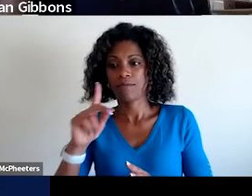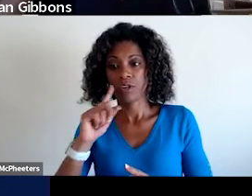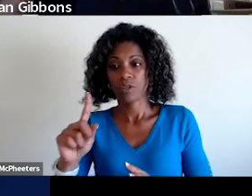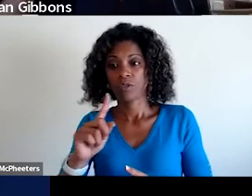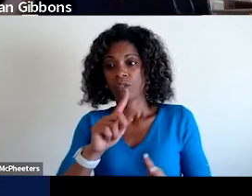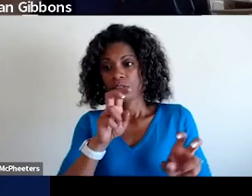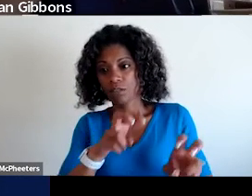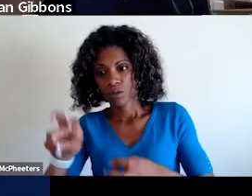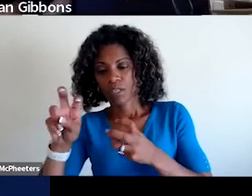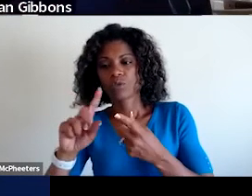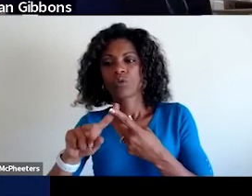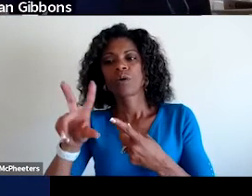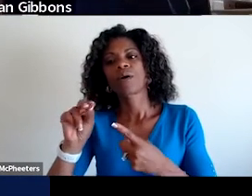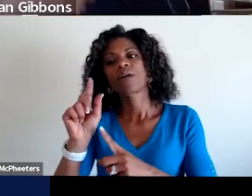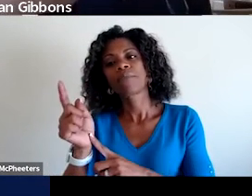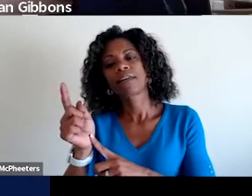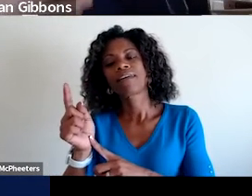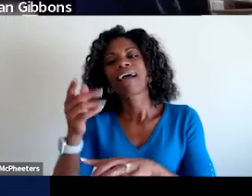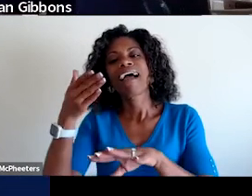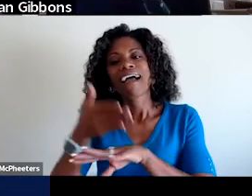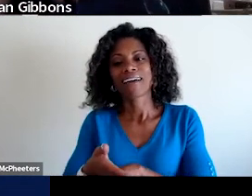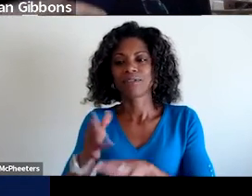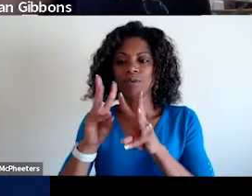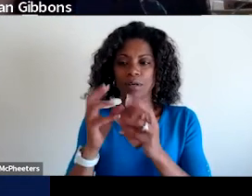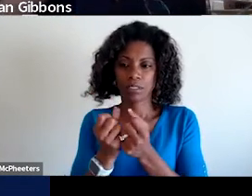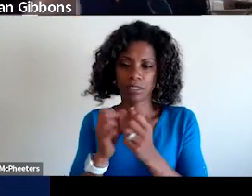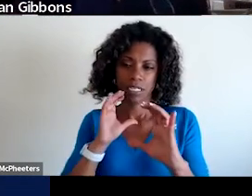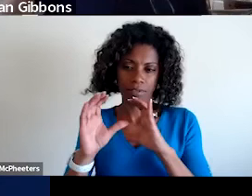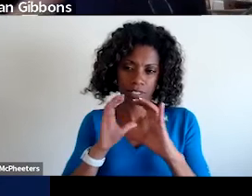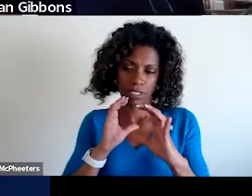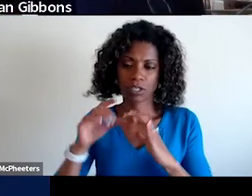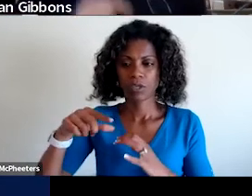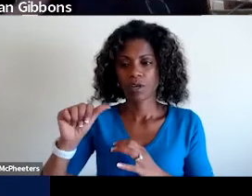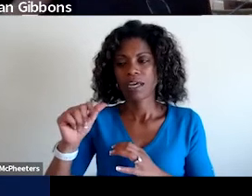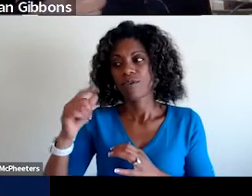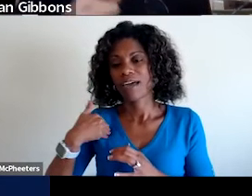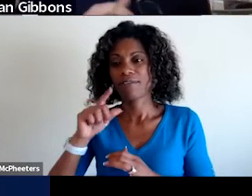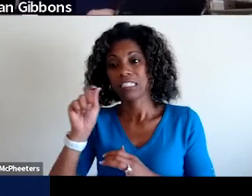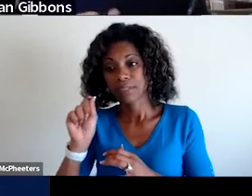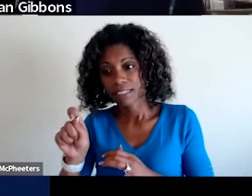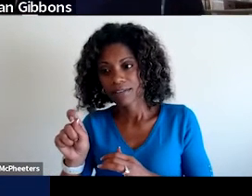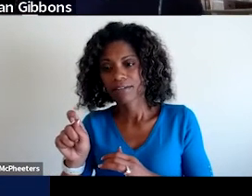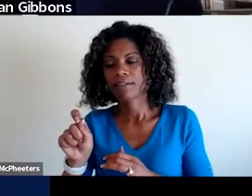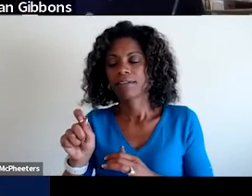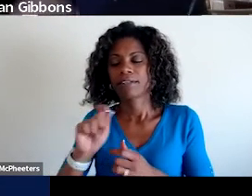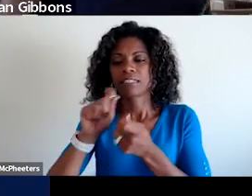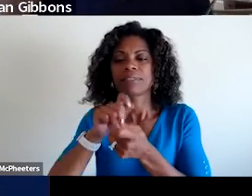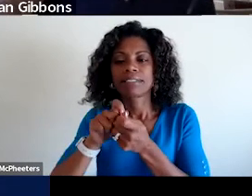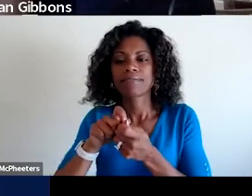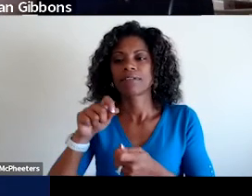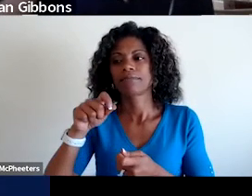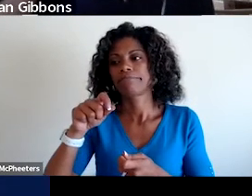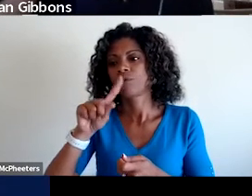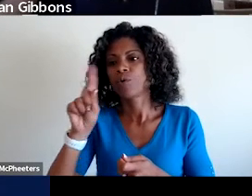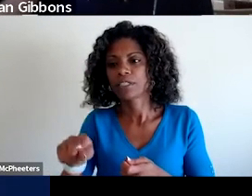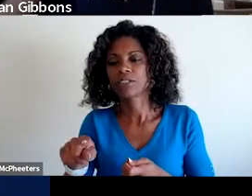with Niiobli and Samia. So if you have the time and you'd like to join us, you have a very specific question, we'd love to have you do that. So we'll see you on the other side. With that,